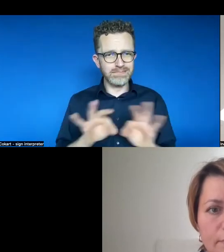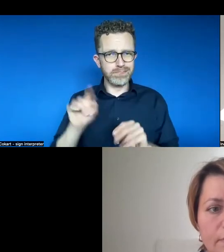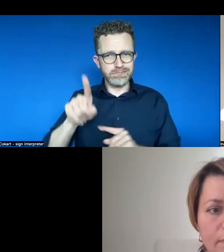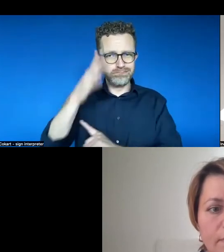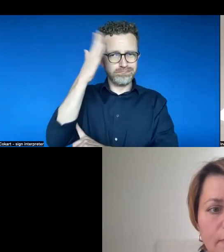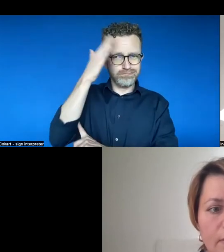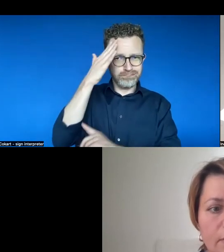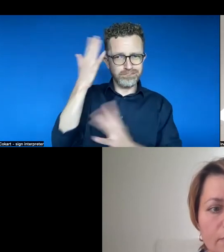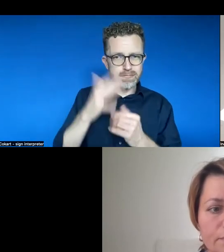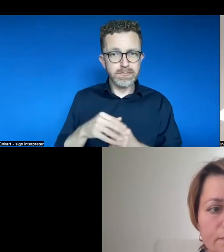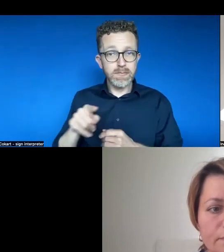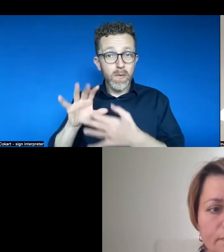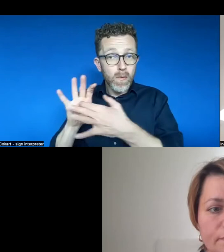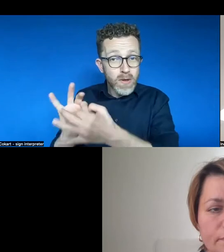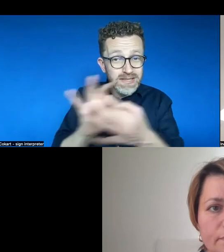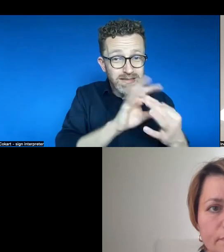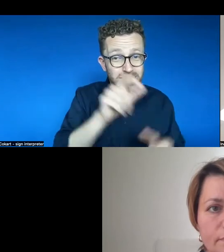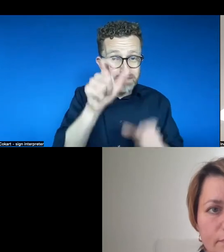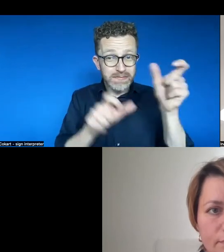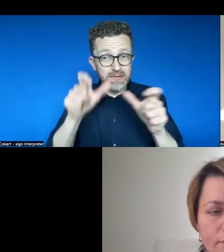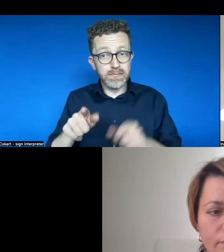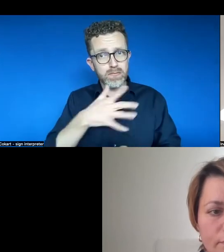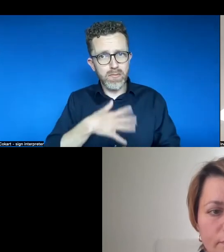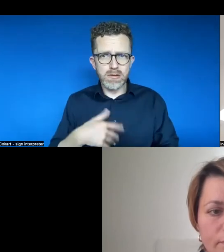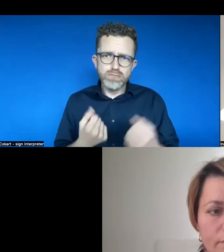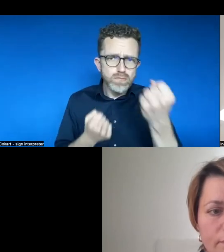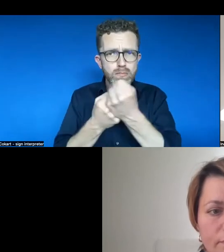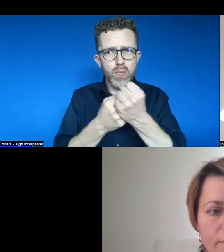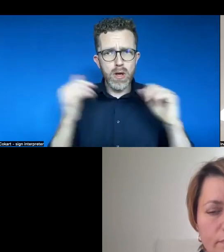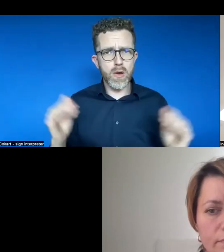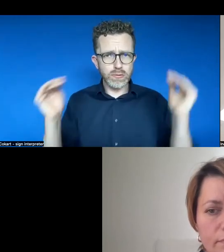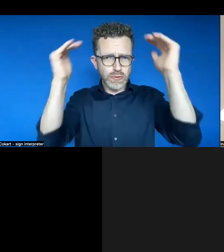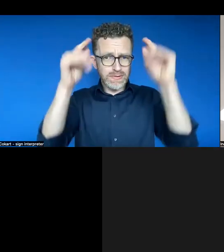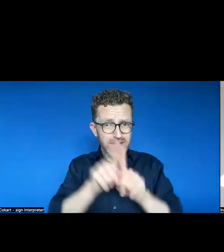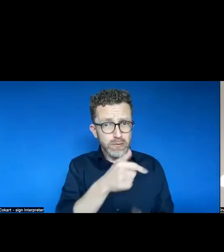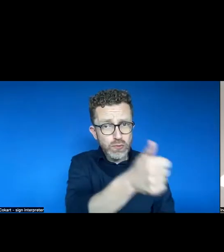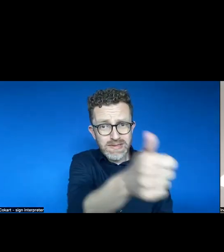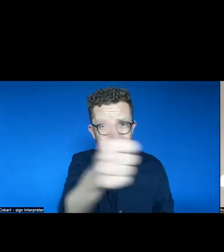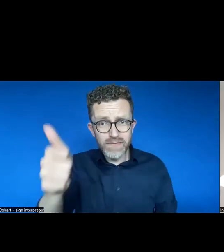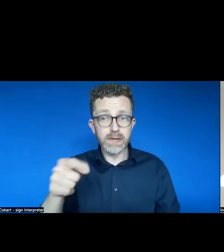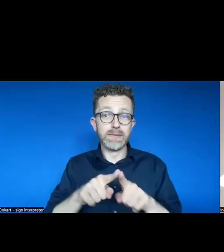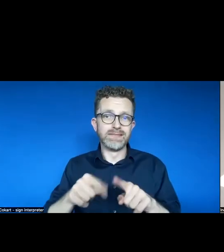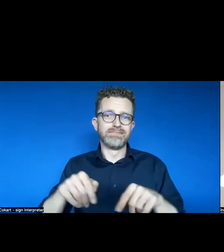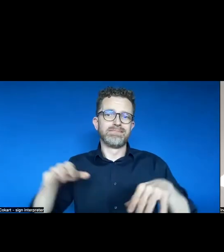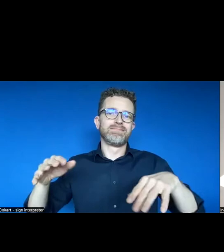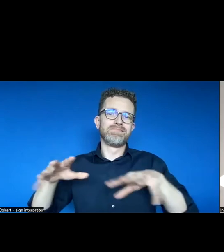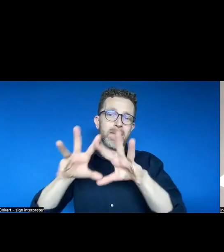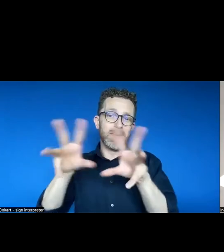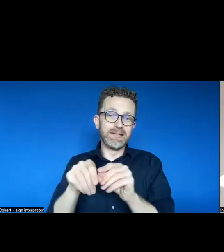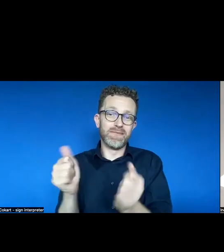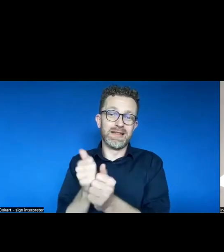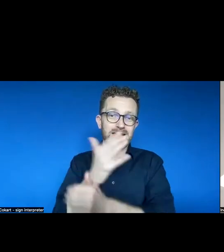much. We will move to the next speaker. We will now hear from Maria